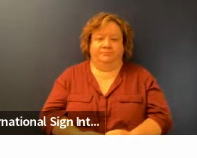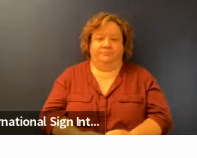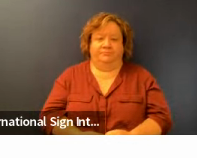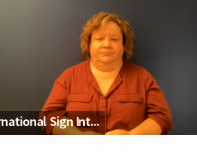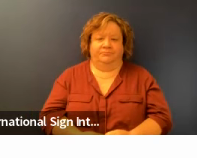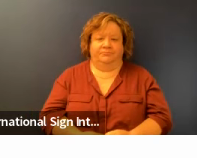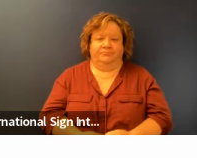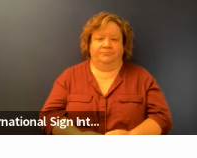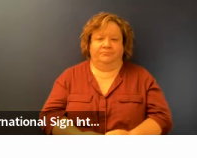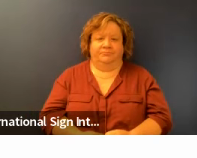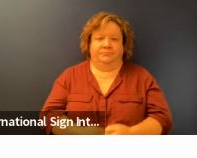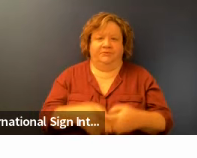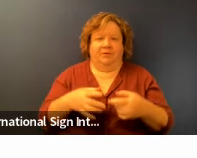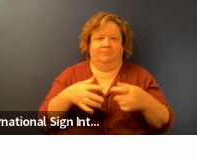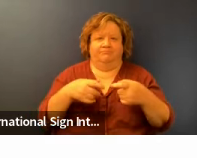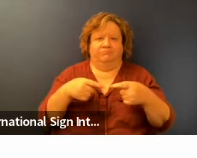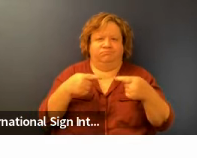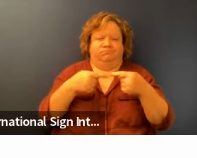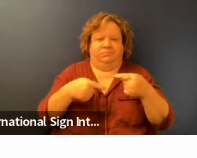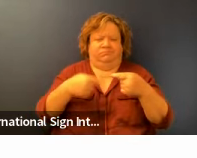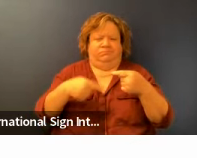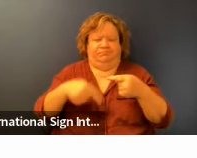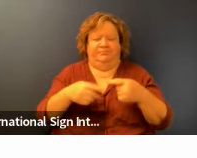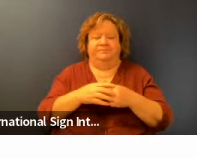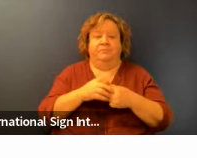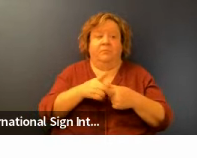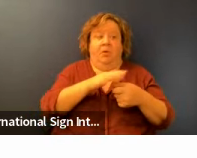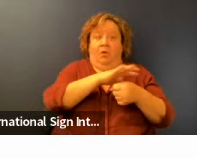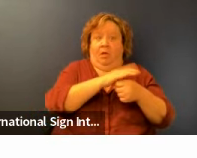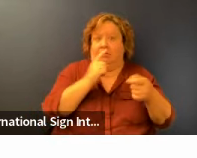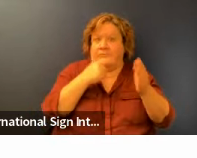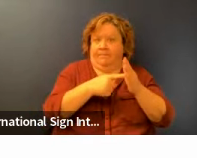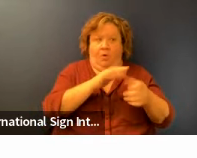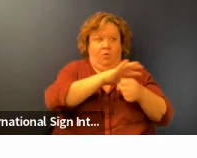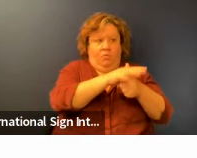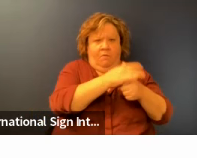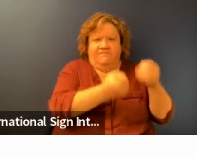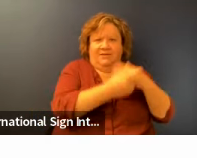And therefore, it's very important that